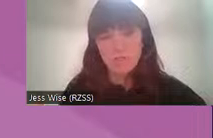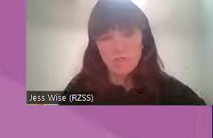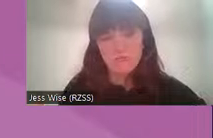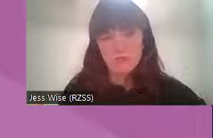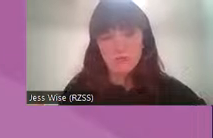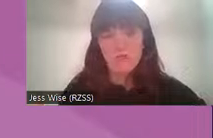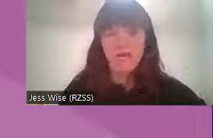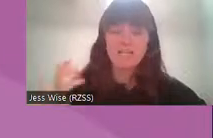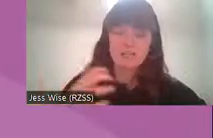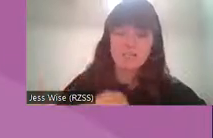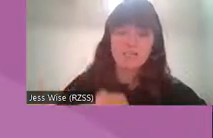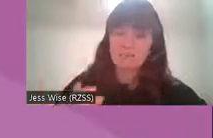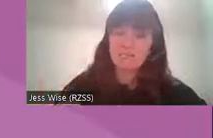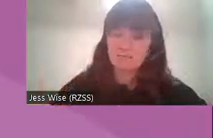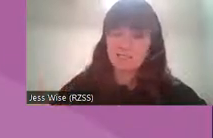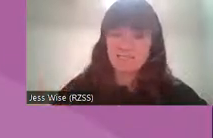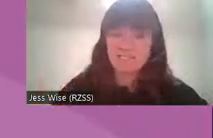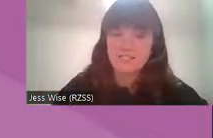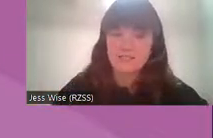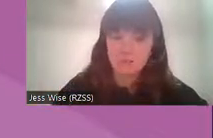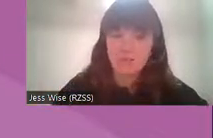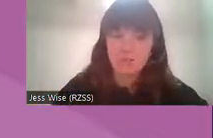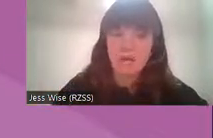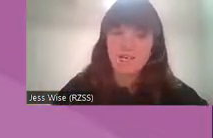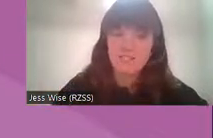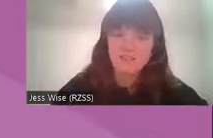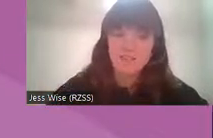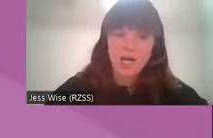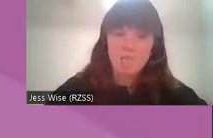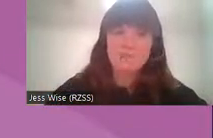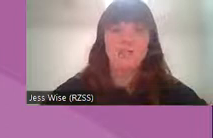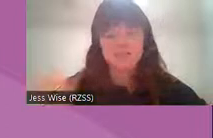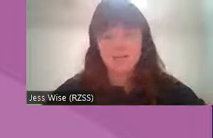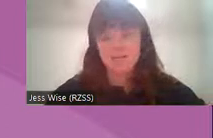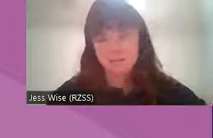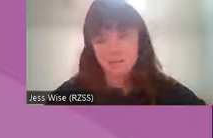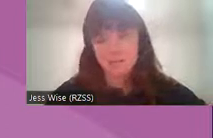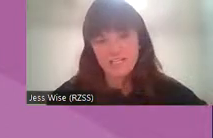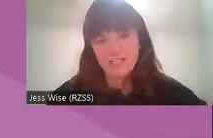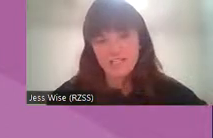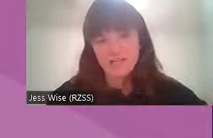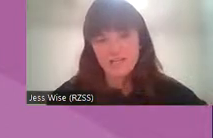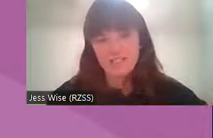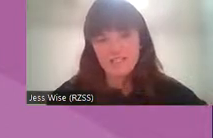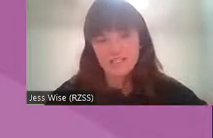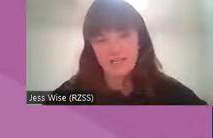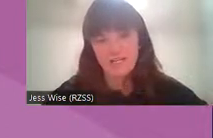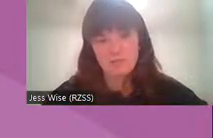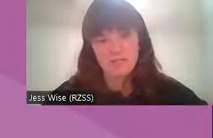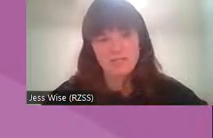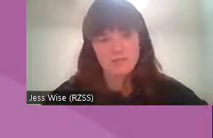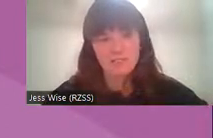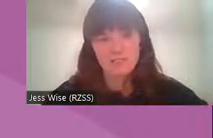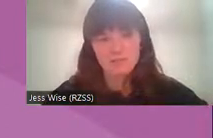appreciate their perspective with all of that and deliver it in a really sensitive way. So let's dive into a bit more of a case study. So next